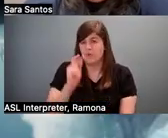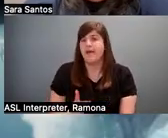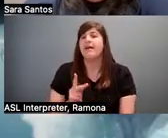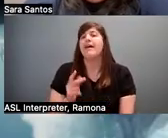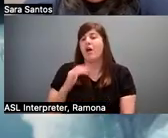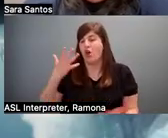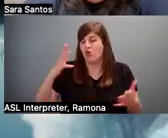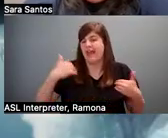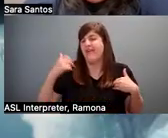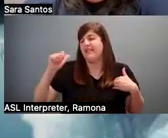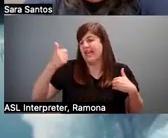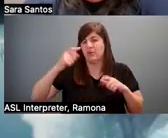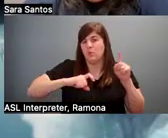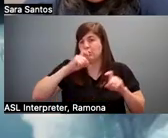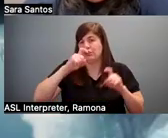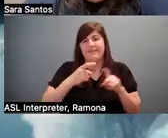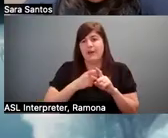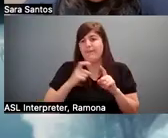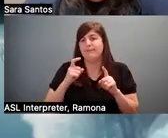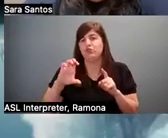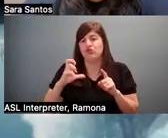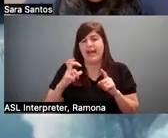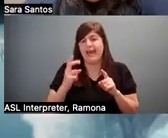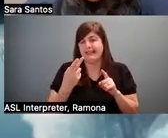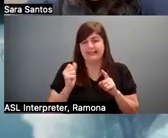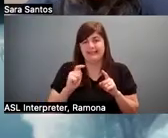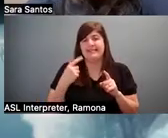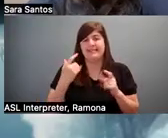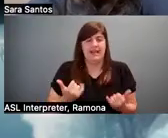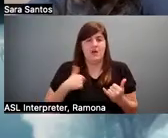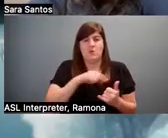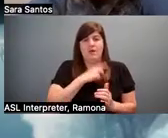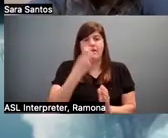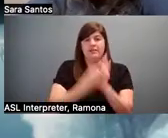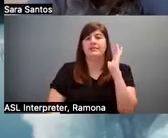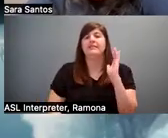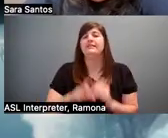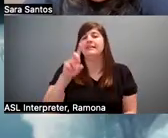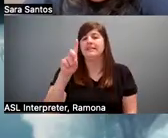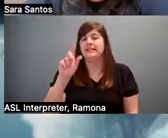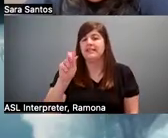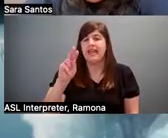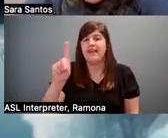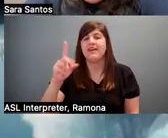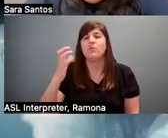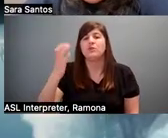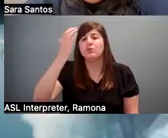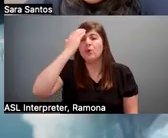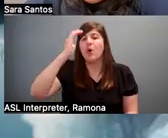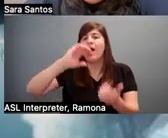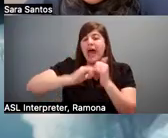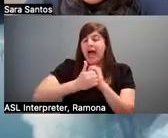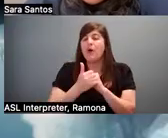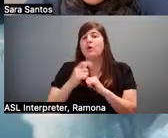10 questions coming in from the chat. So let's get into it. David Lindsay Lagan wants to know, how do shrimp get their